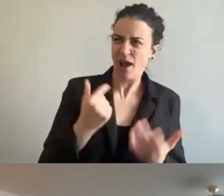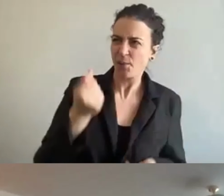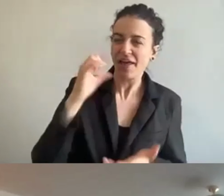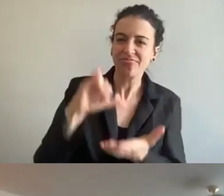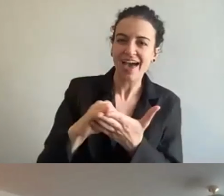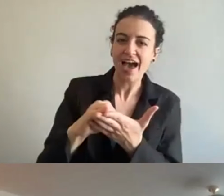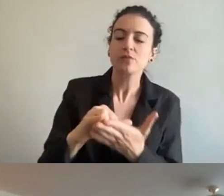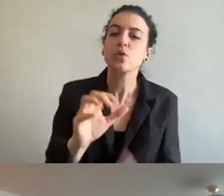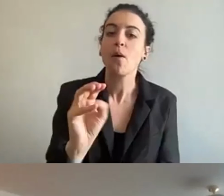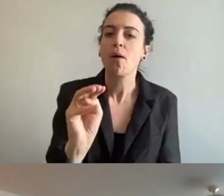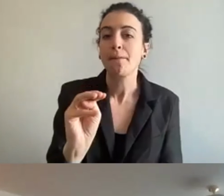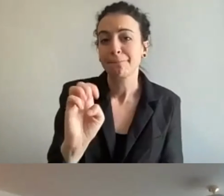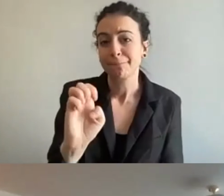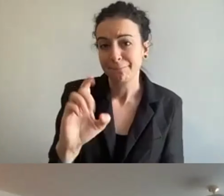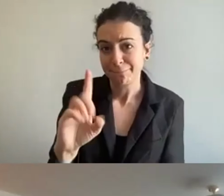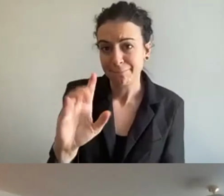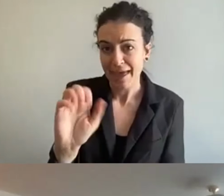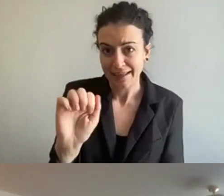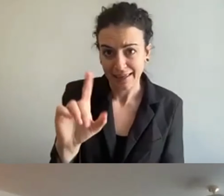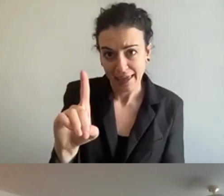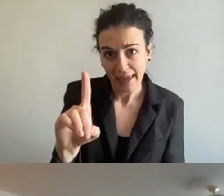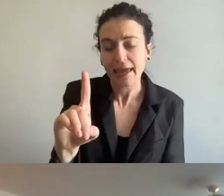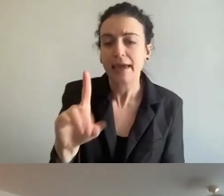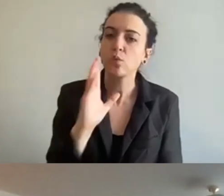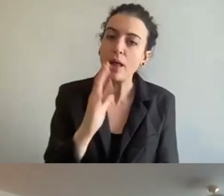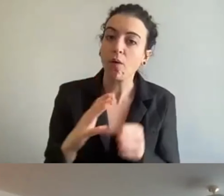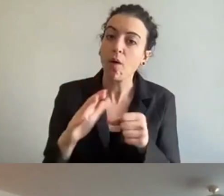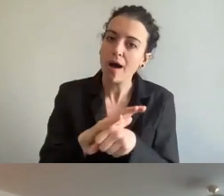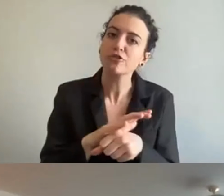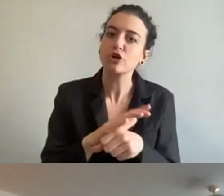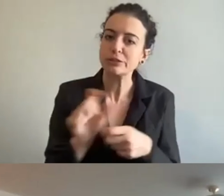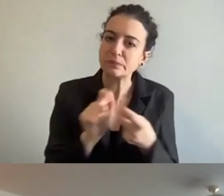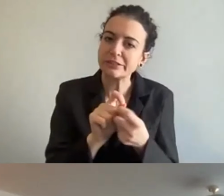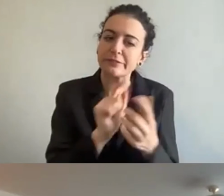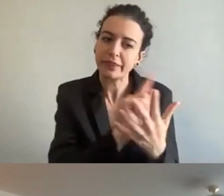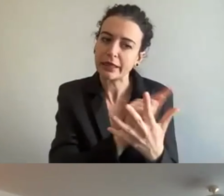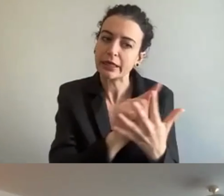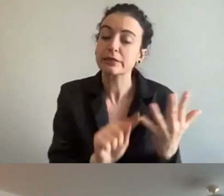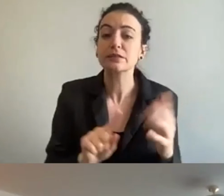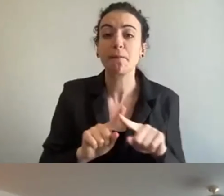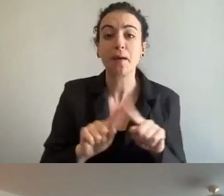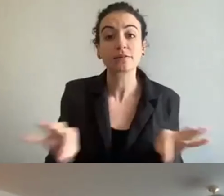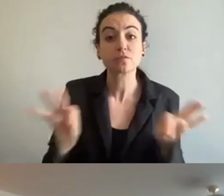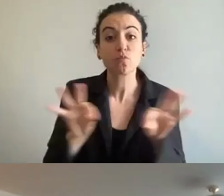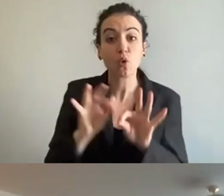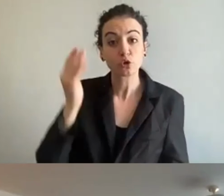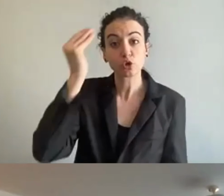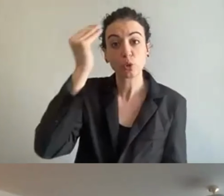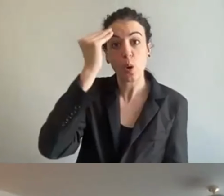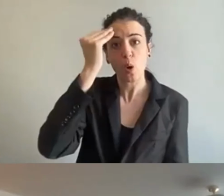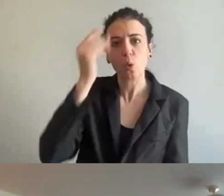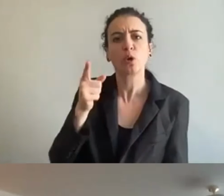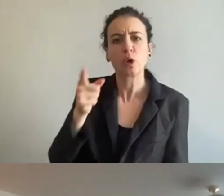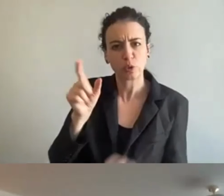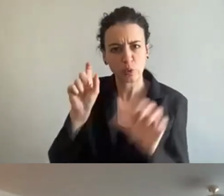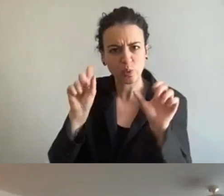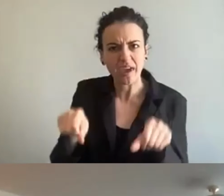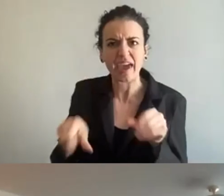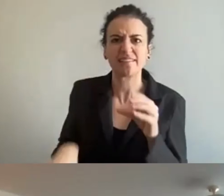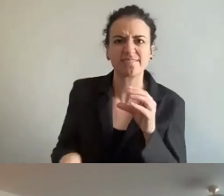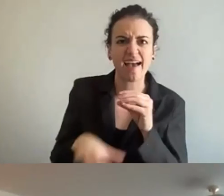things doesn't mean that's what you're stuck to. You can have other things. There needs to be other things to attach your wheelchair